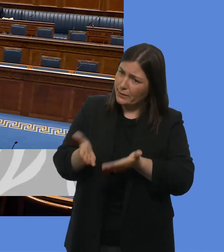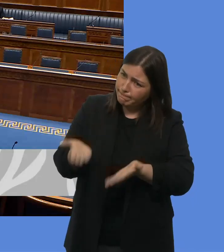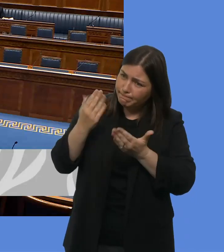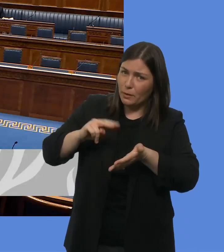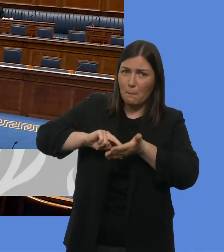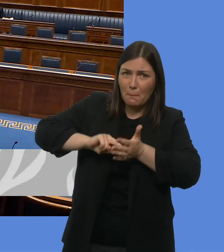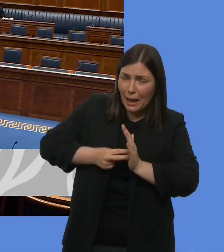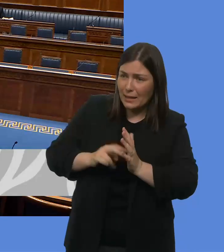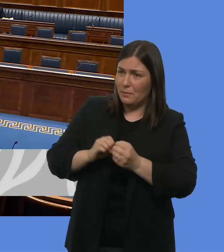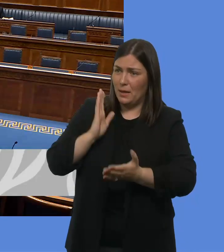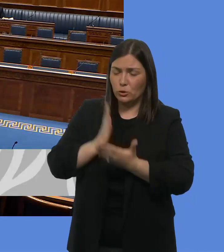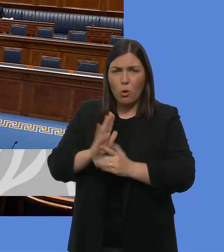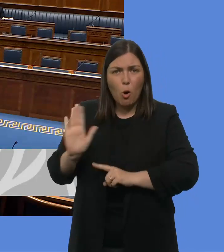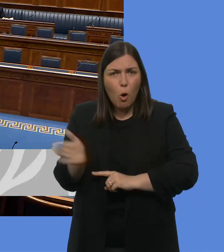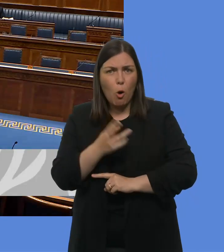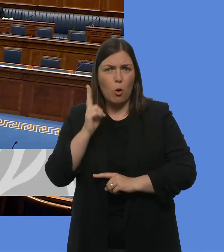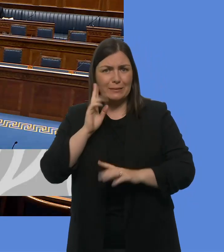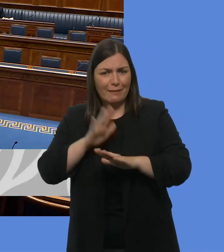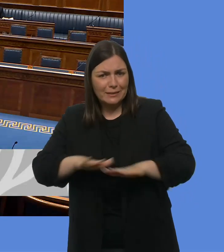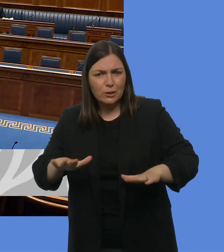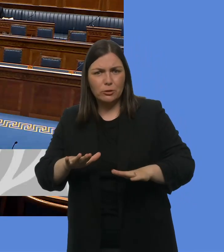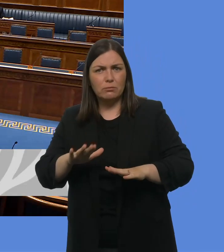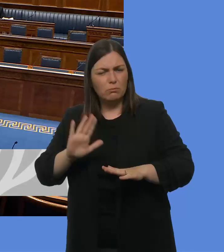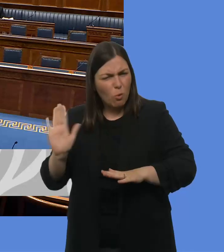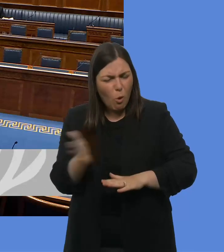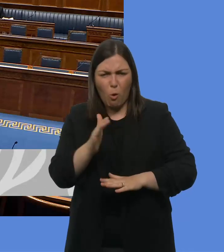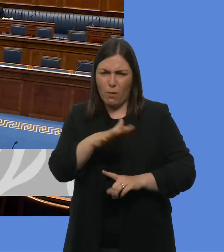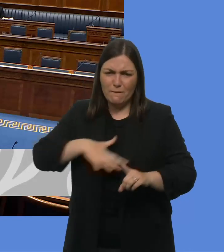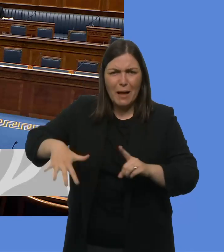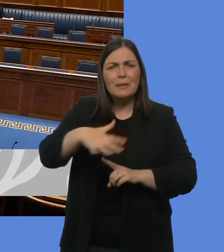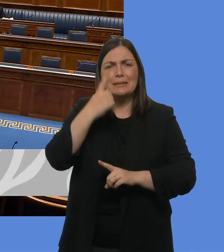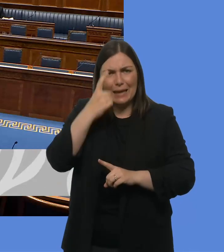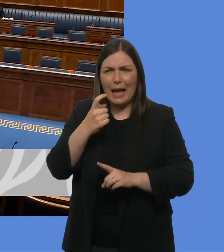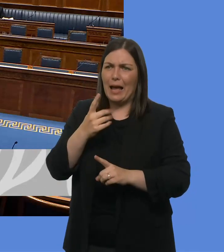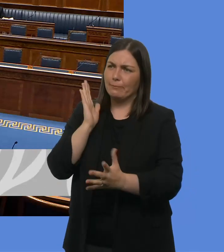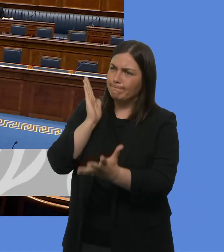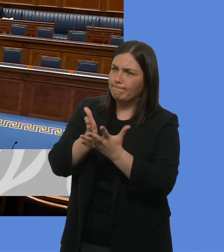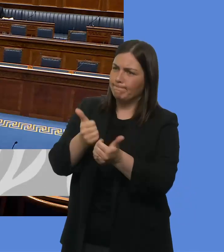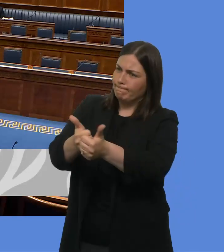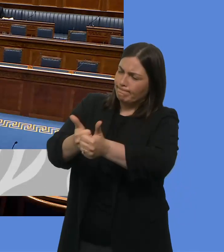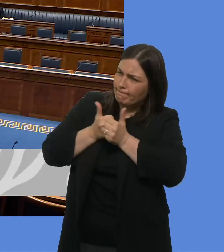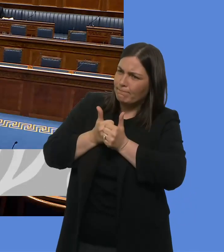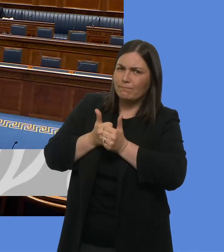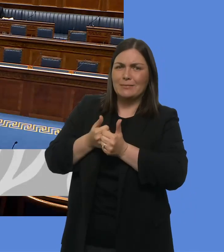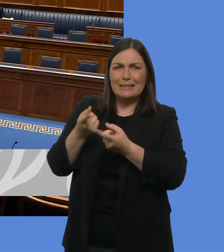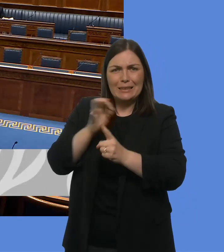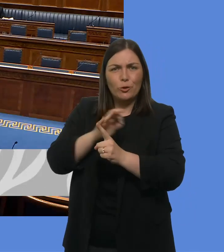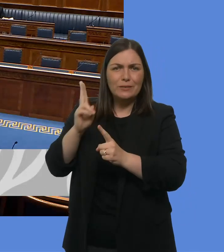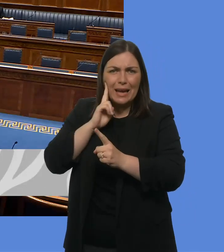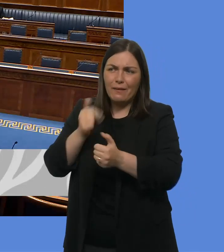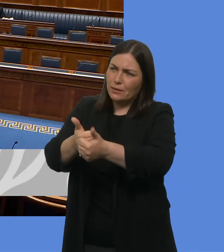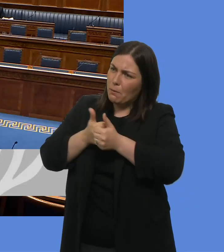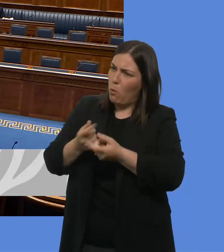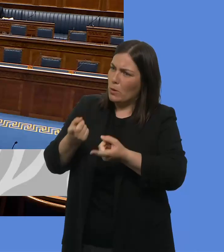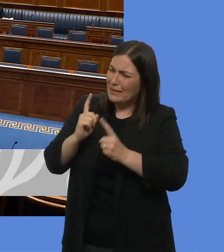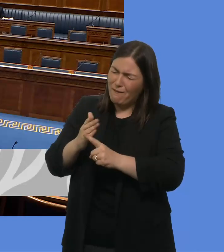their family has access to a qualified teacher of the deaf and other specialist support staff as early as possible, regardless of their